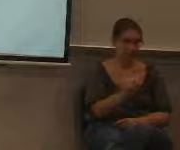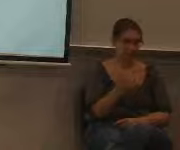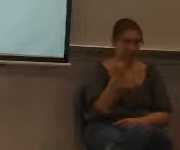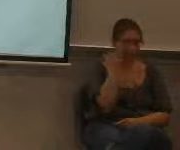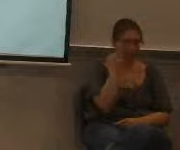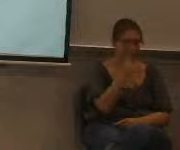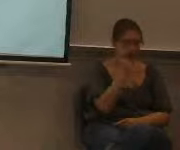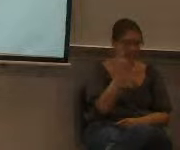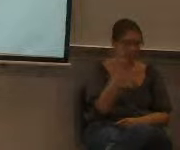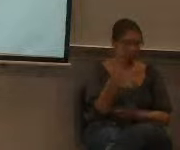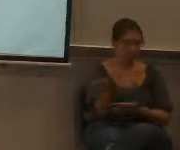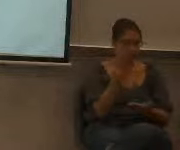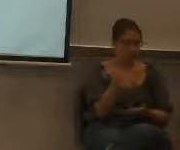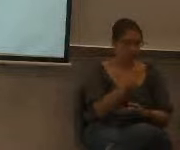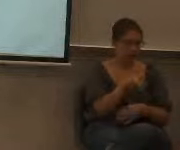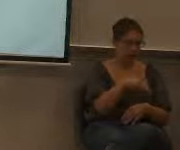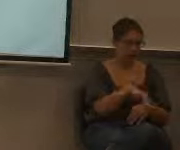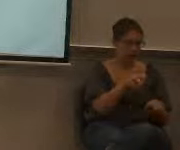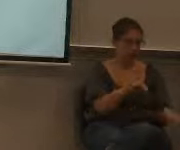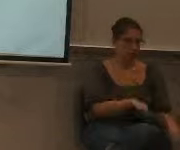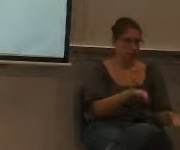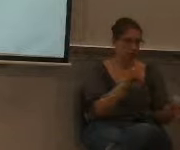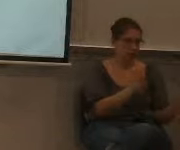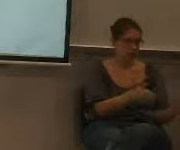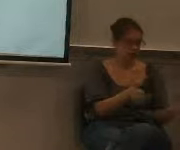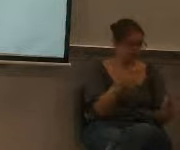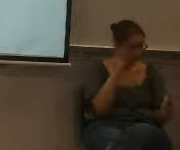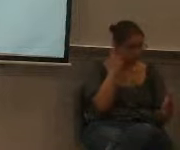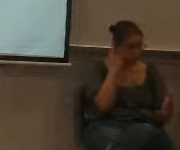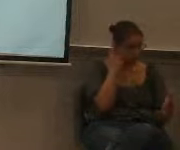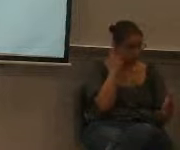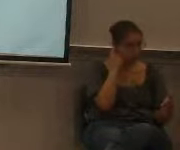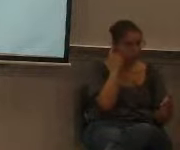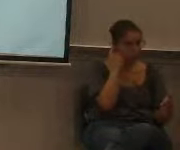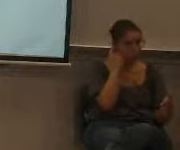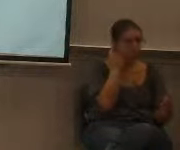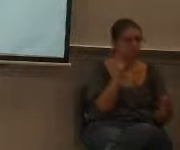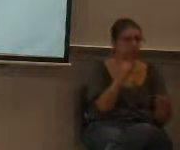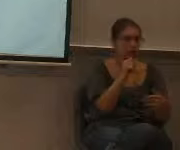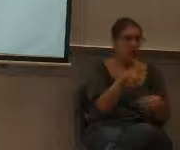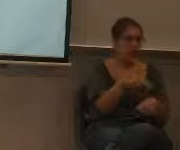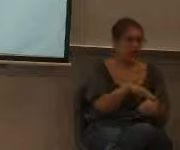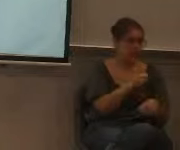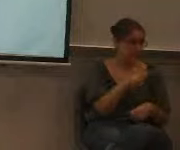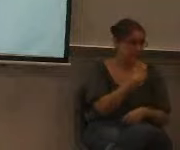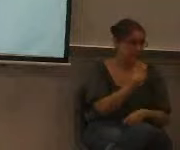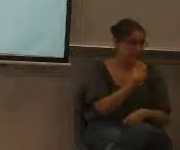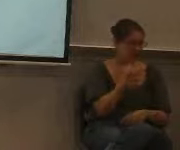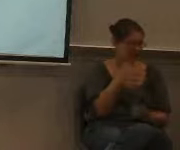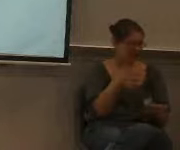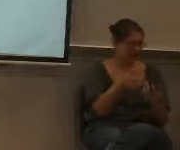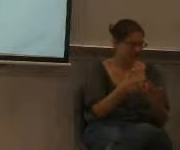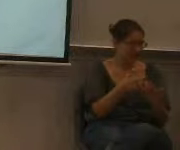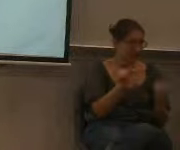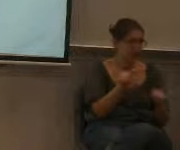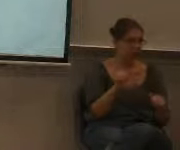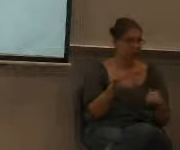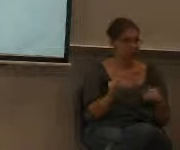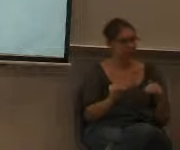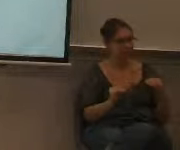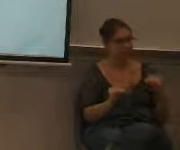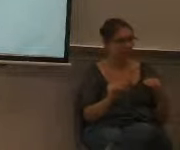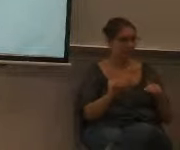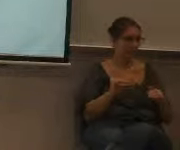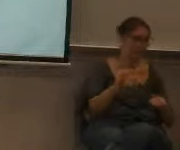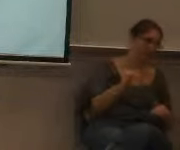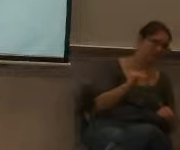ideas is that if you bring back the natural flow regime, the non-native species are not adapted to it, and you can tip the balance in favor